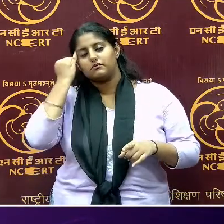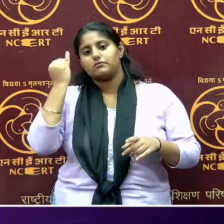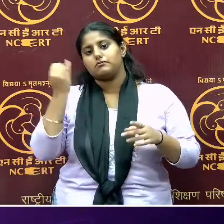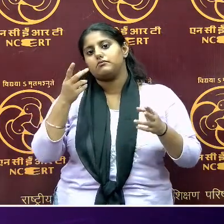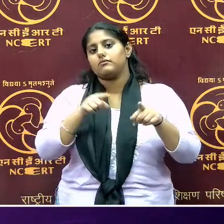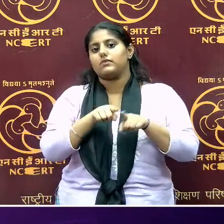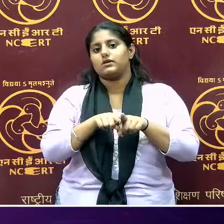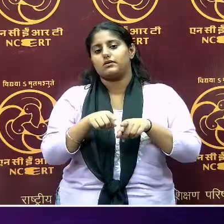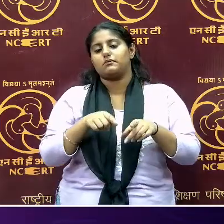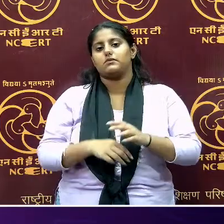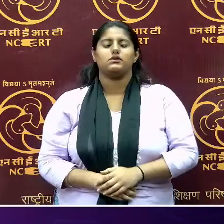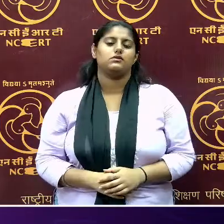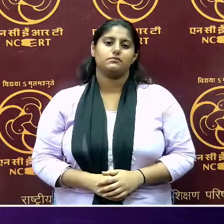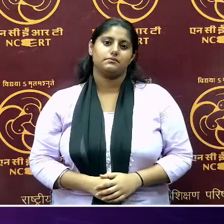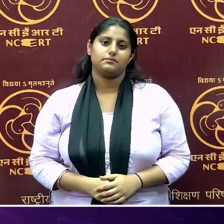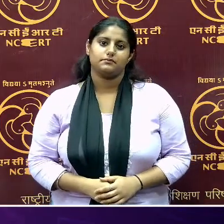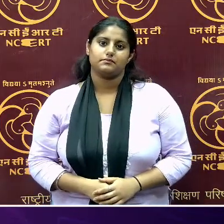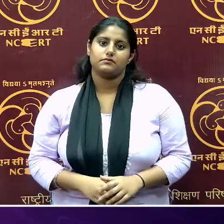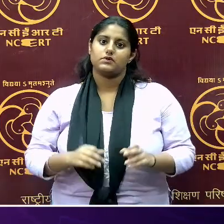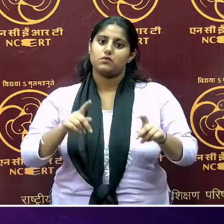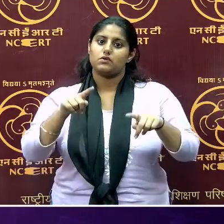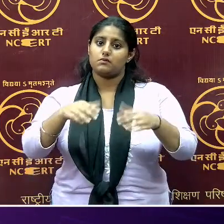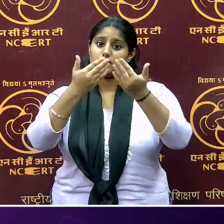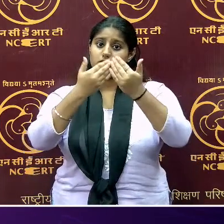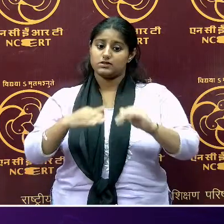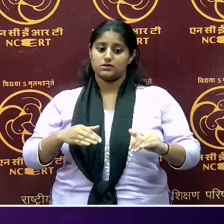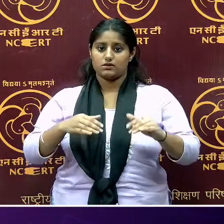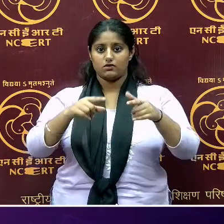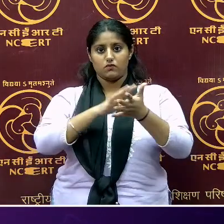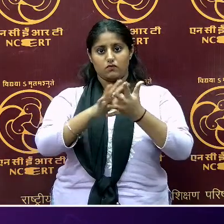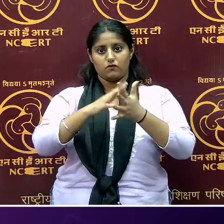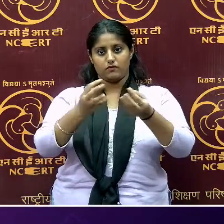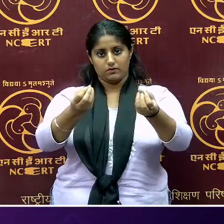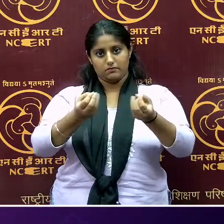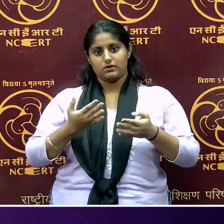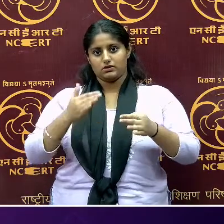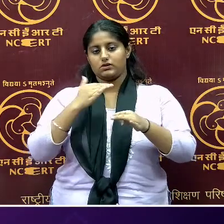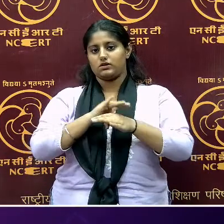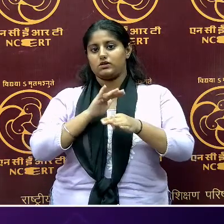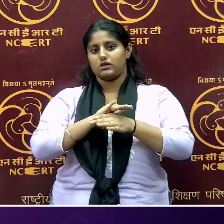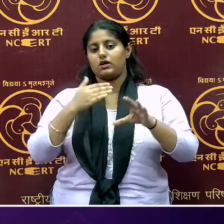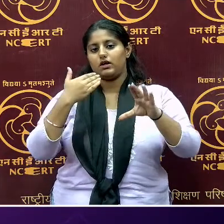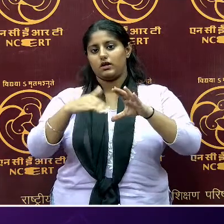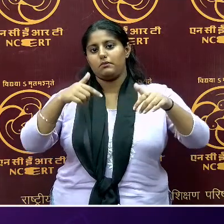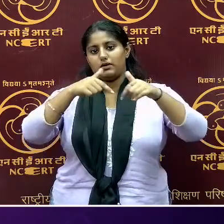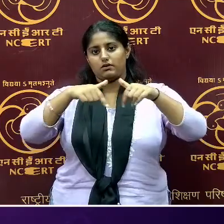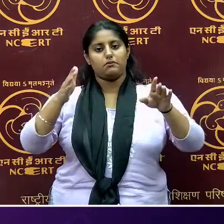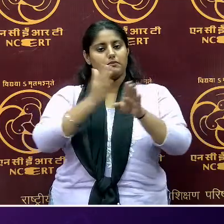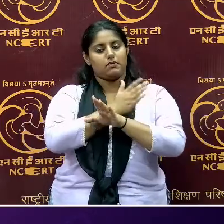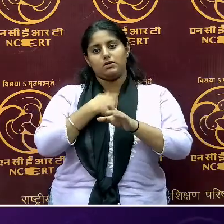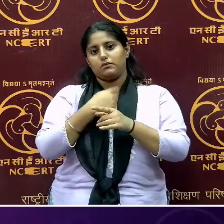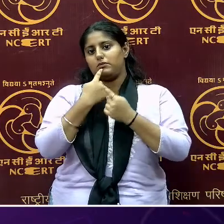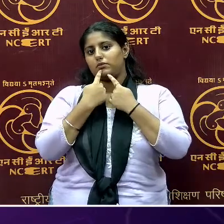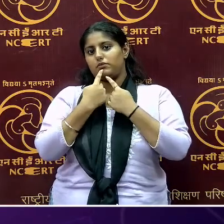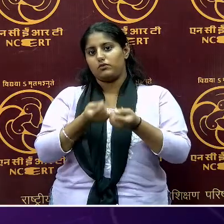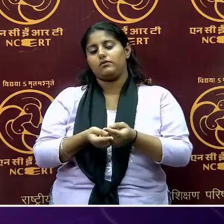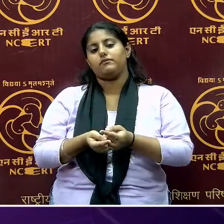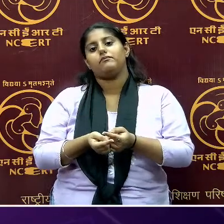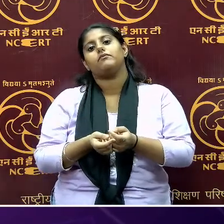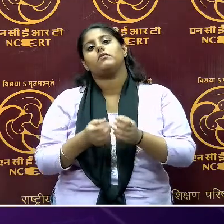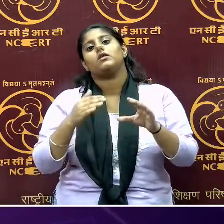examples, right? So, our student can also send their homework on our email IDs, which I have already provided to you, that